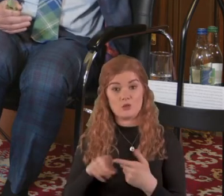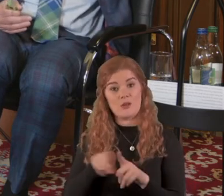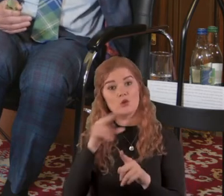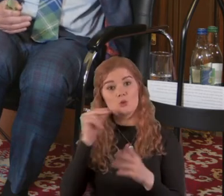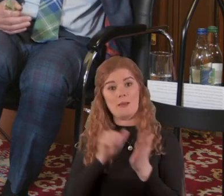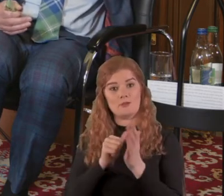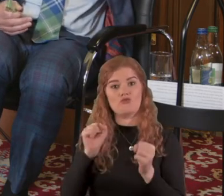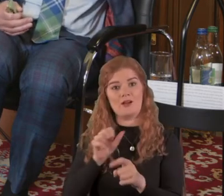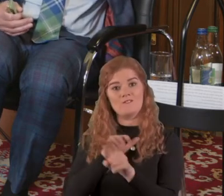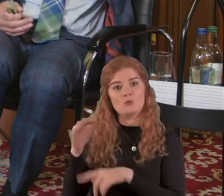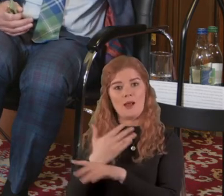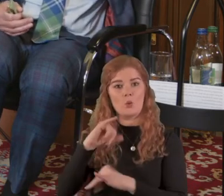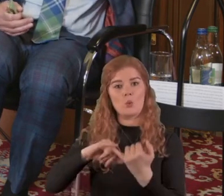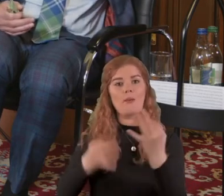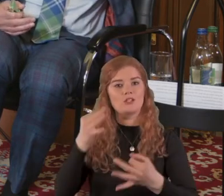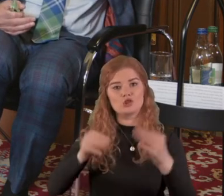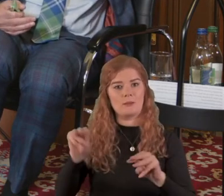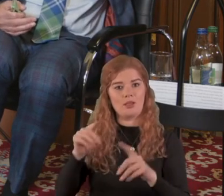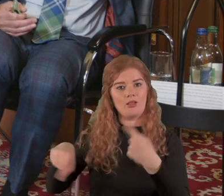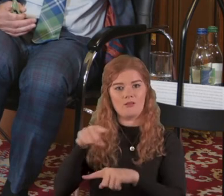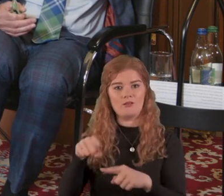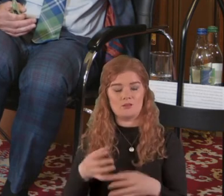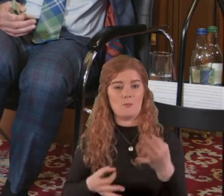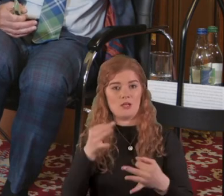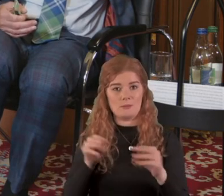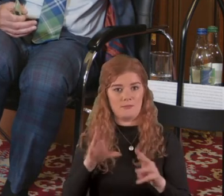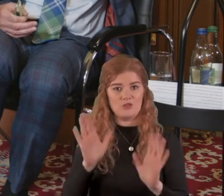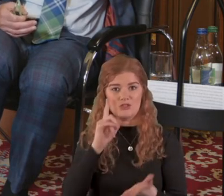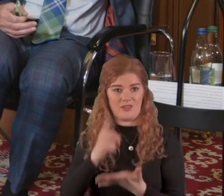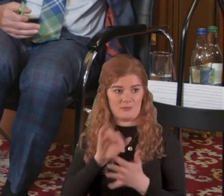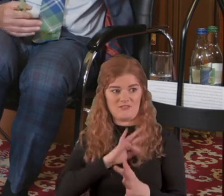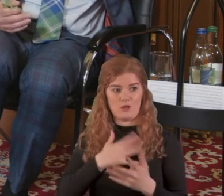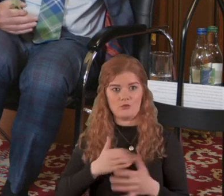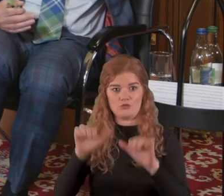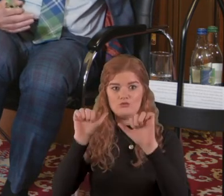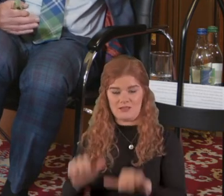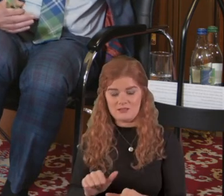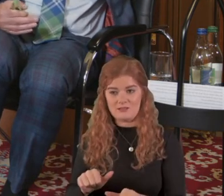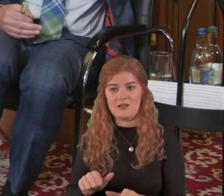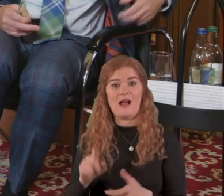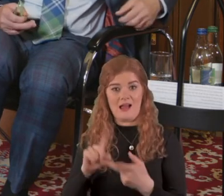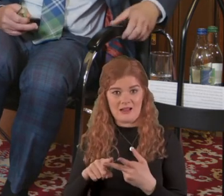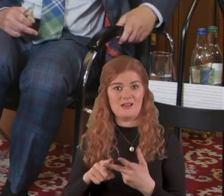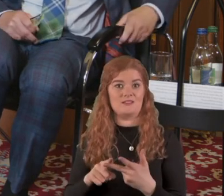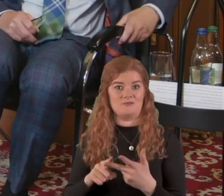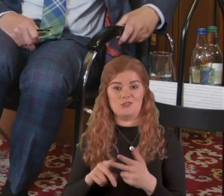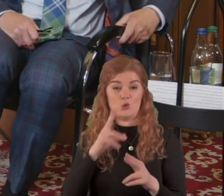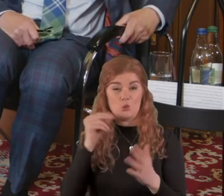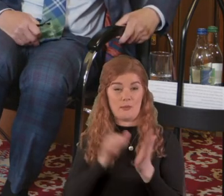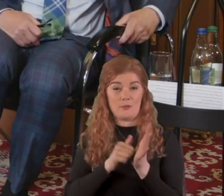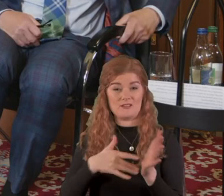were influenced by the politicians. So the politicians had decided they wanted a settlement, and the newspapers, I think, to some